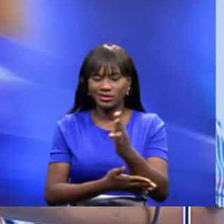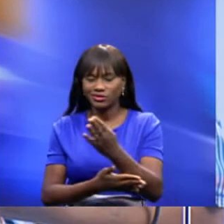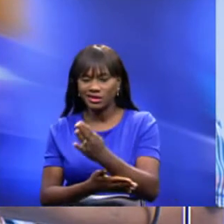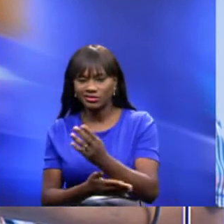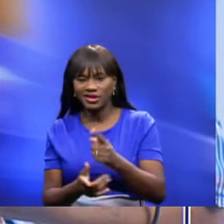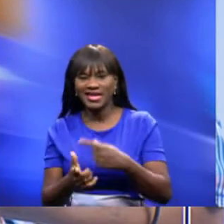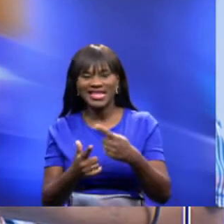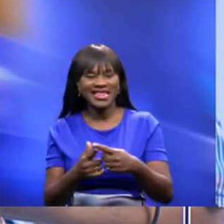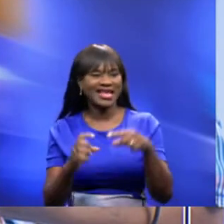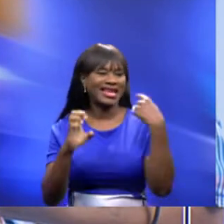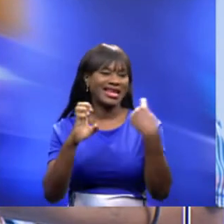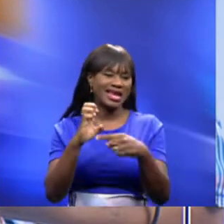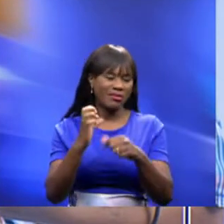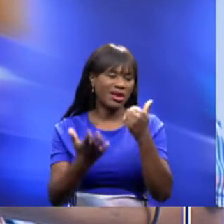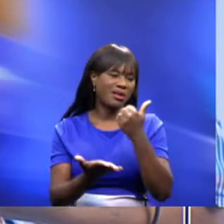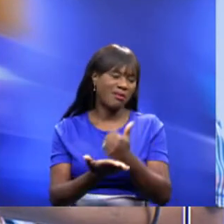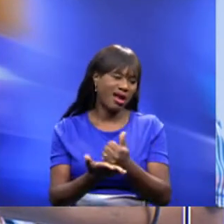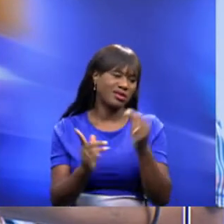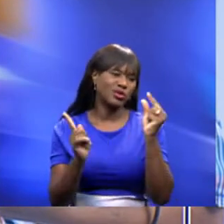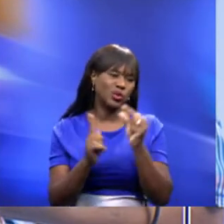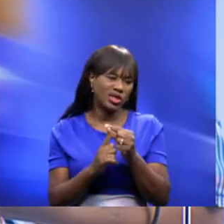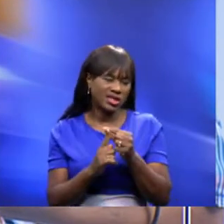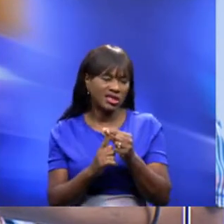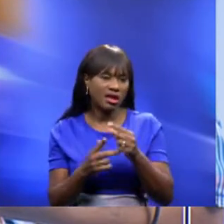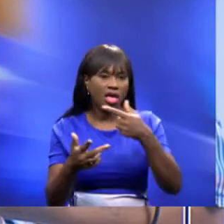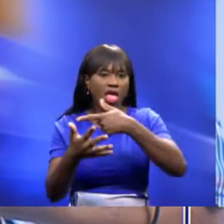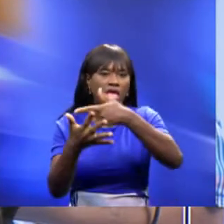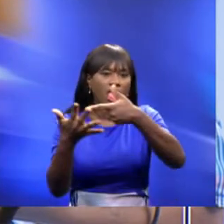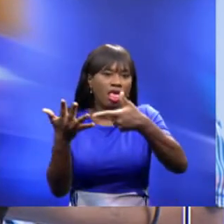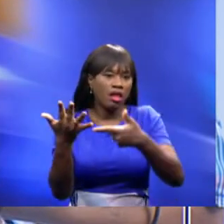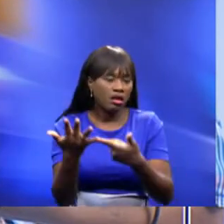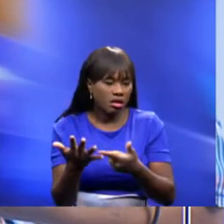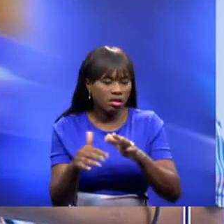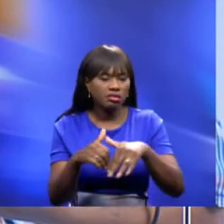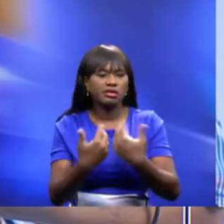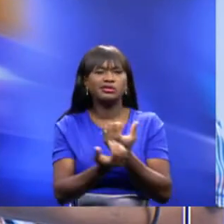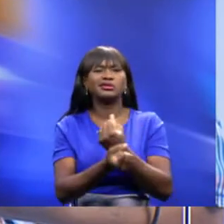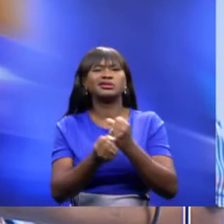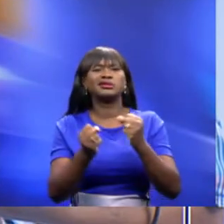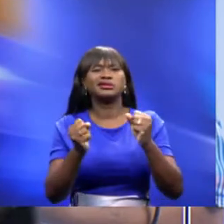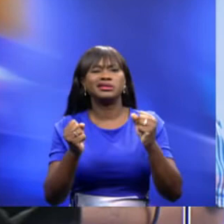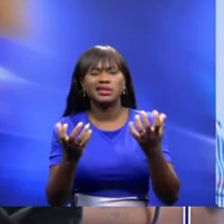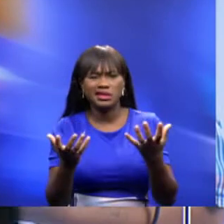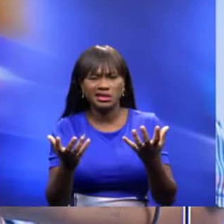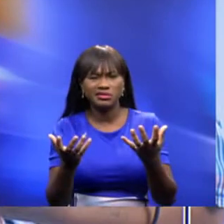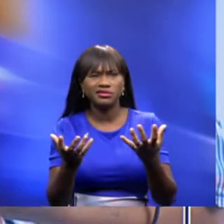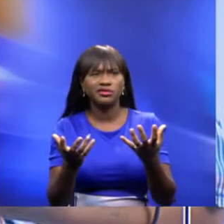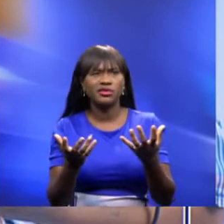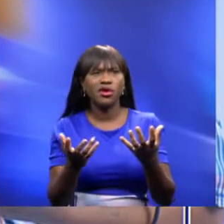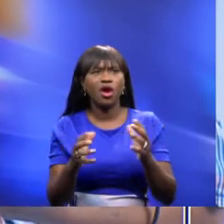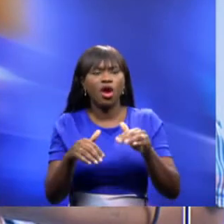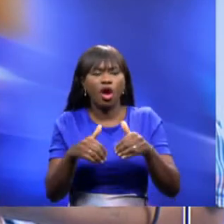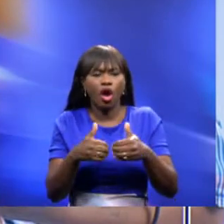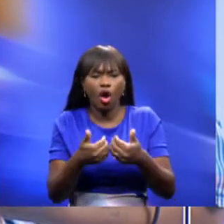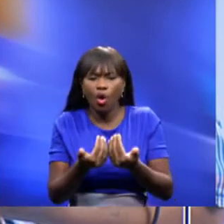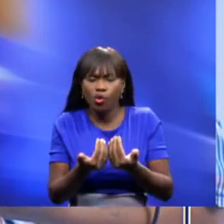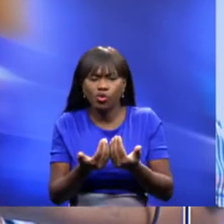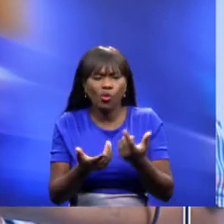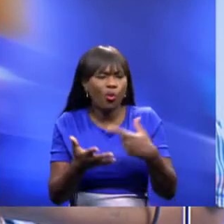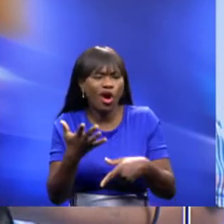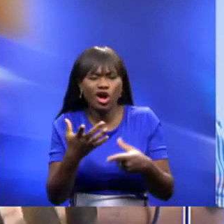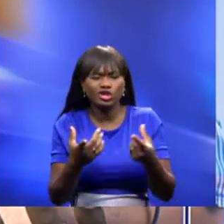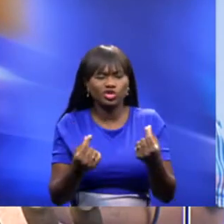email. I have a password for... How safe is it in terms of, and how should I approach